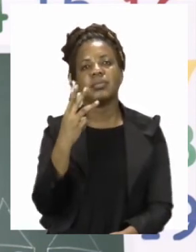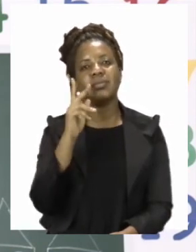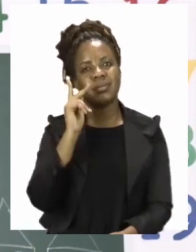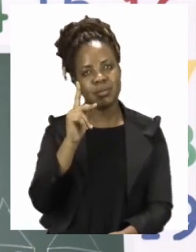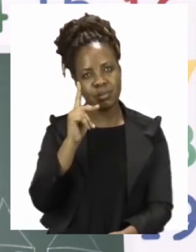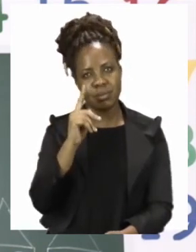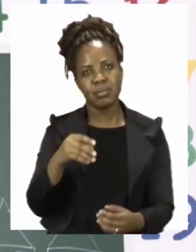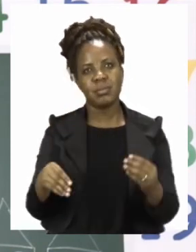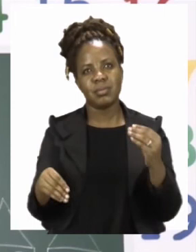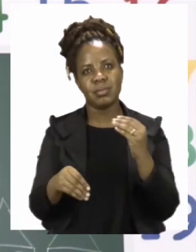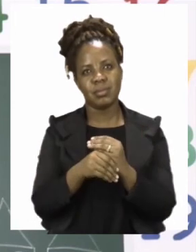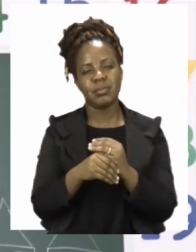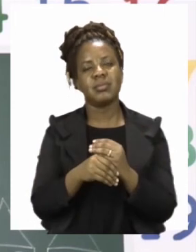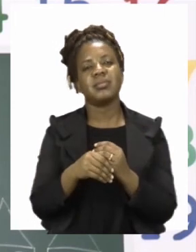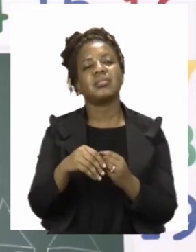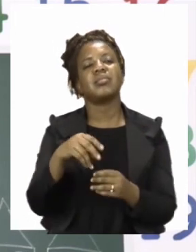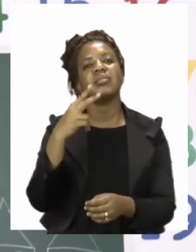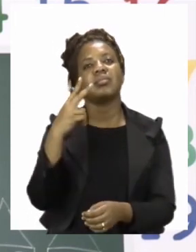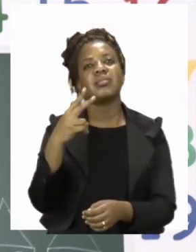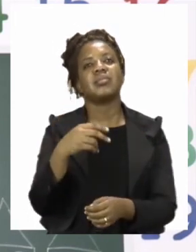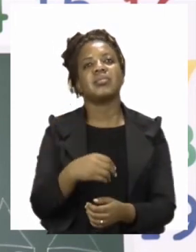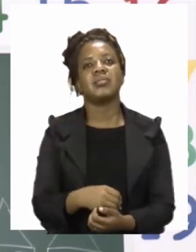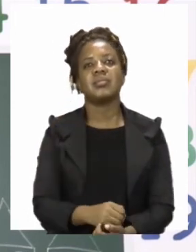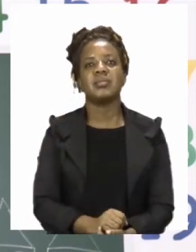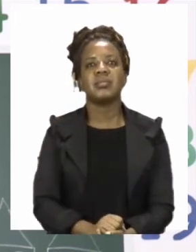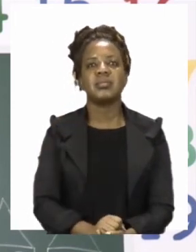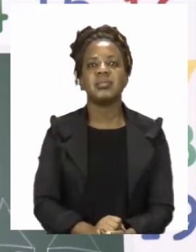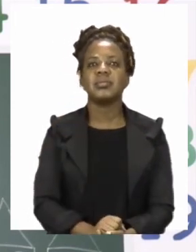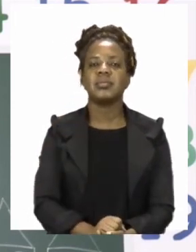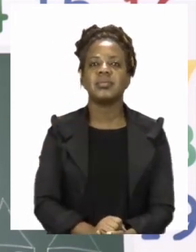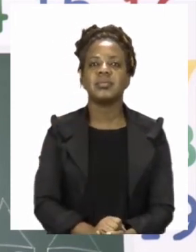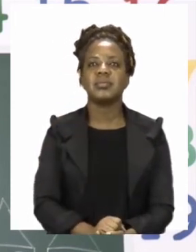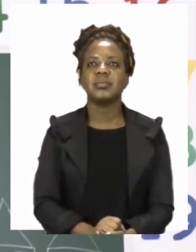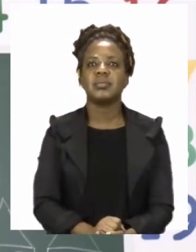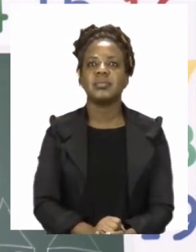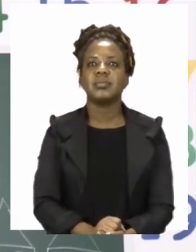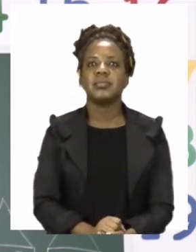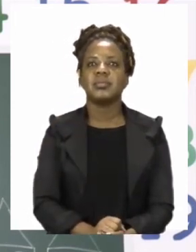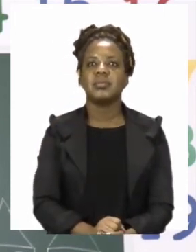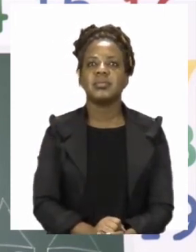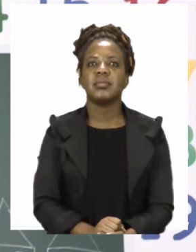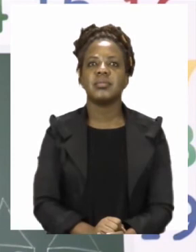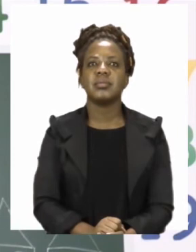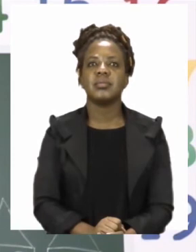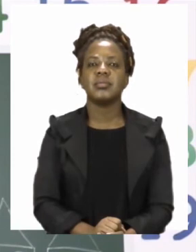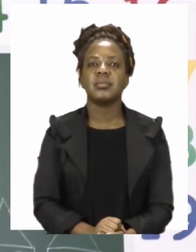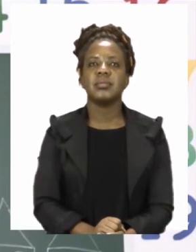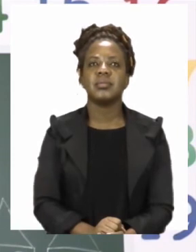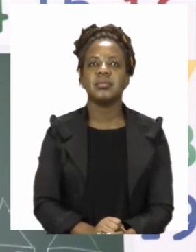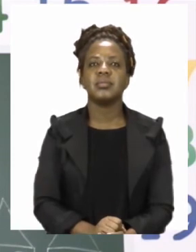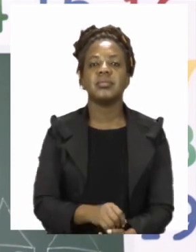hops. So we know that between 57 to 59, there are 2